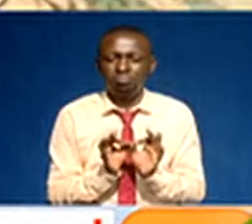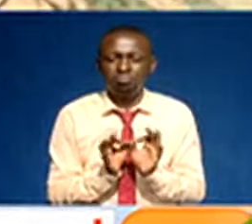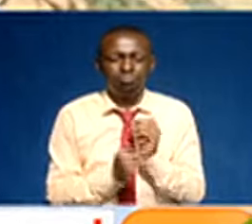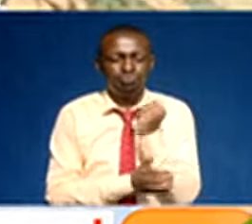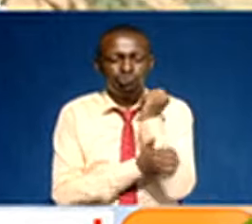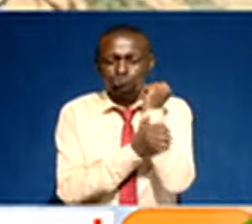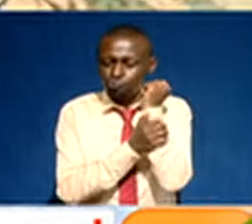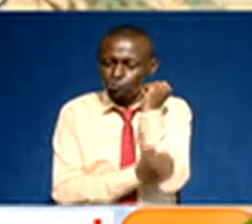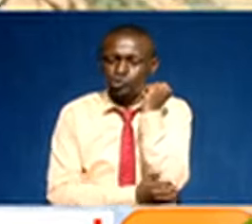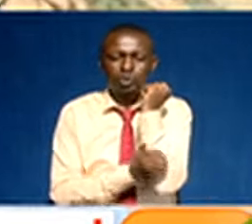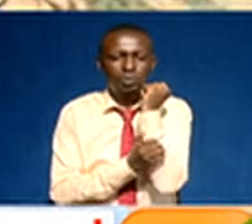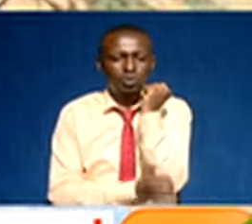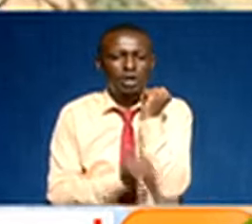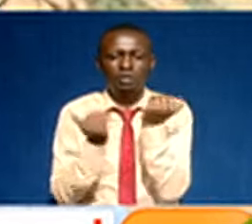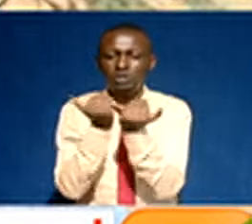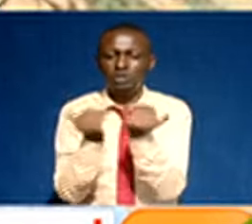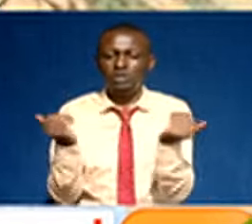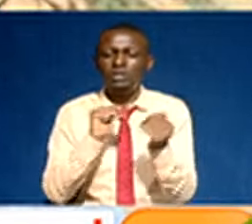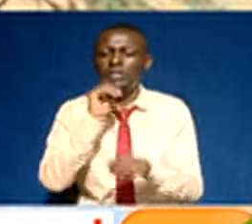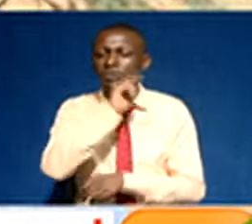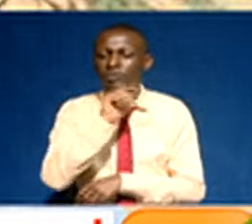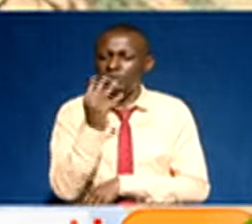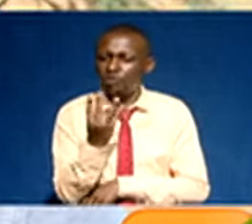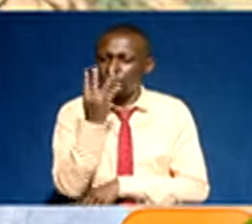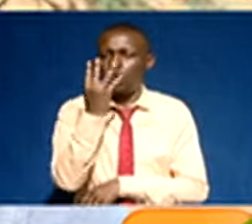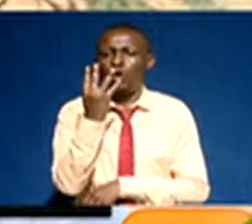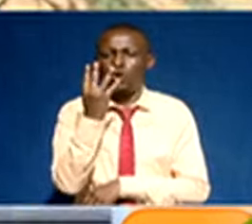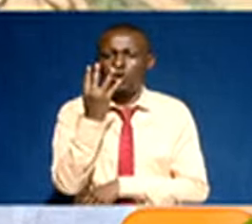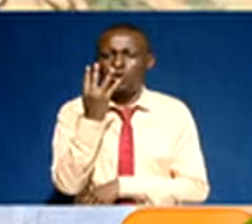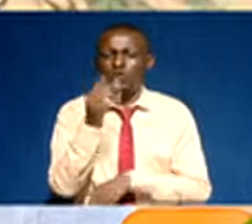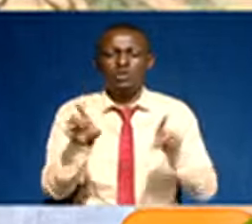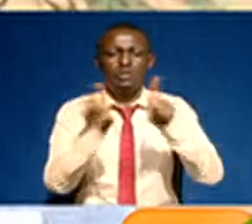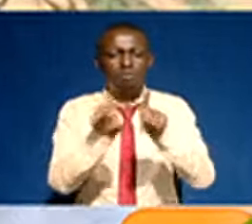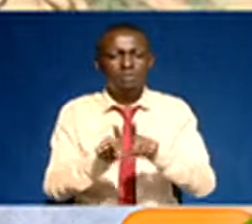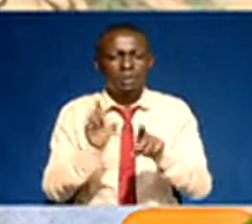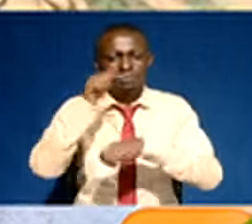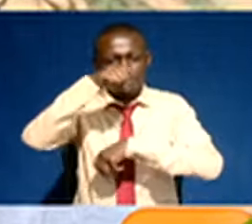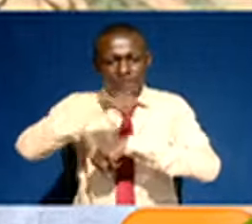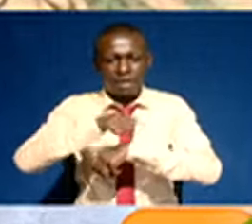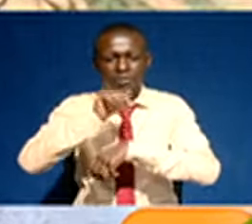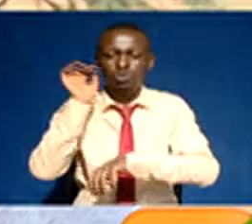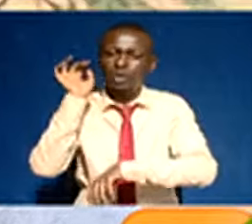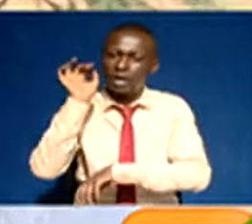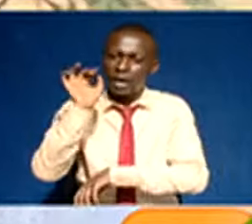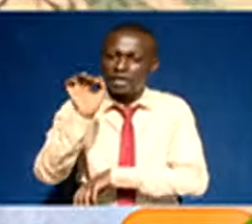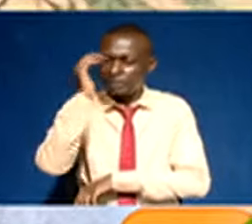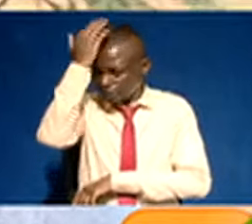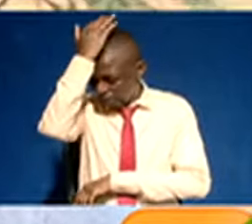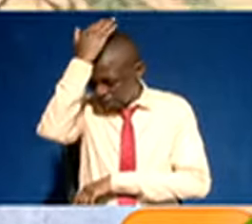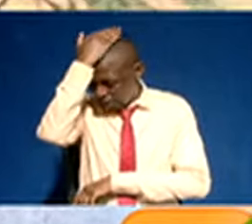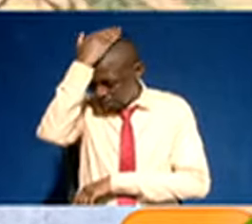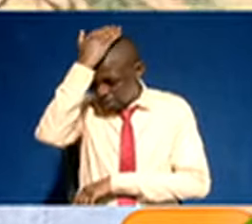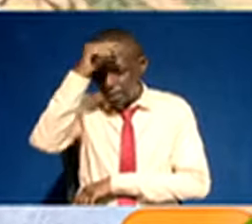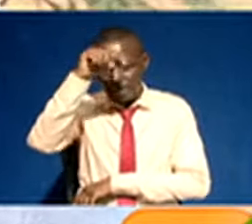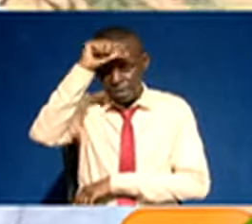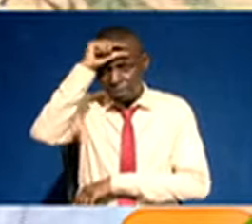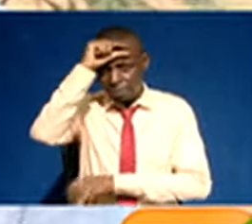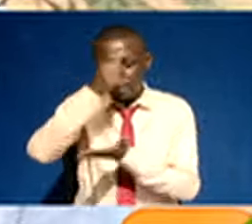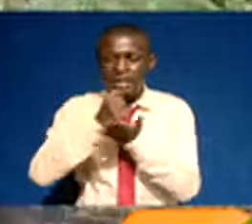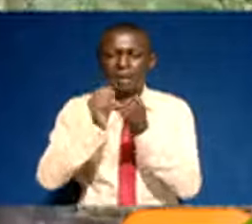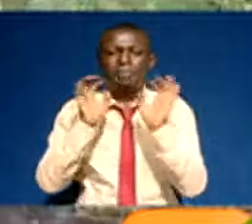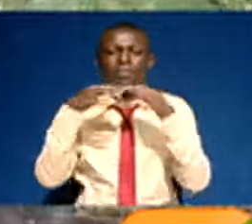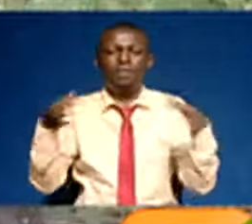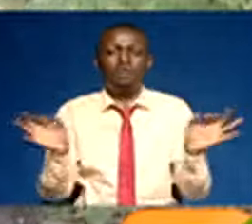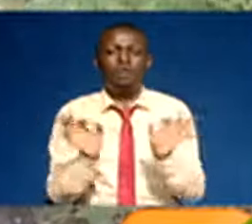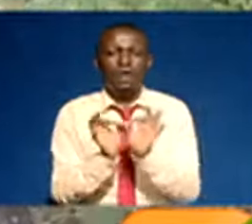uwezo. Wamepoteza watoto wanne safari moja. Sasa tunaomba tu wahisani na serikali isaidie familia